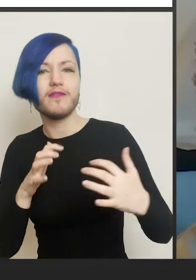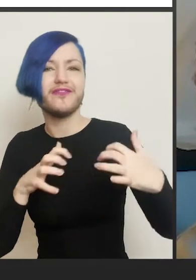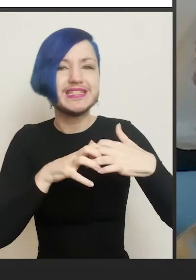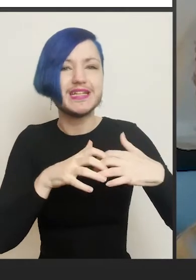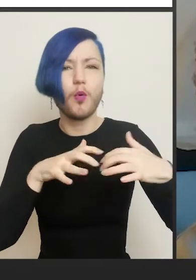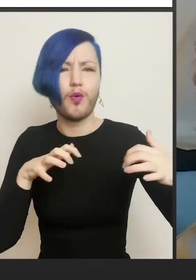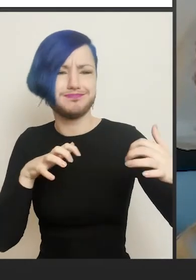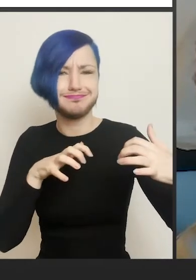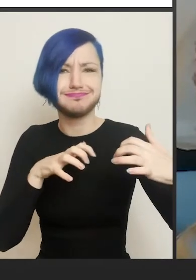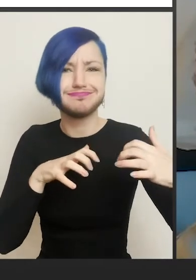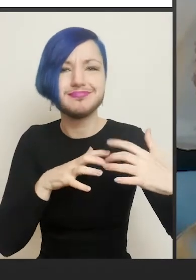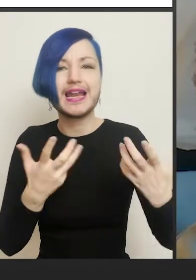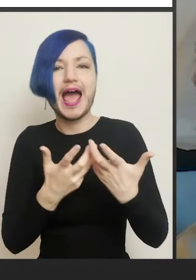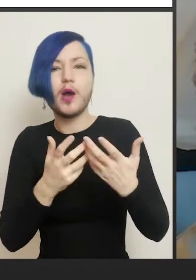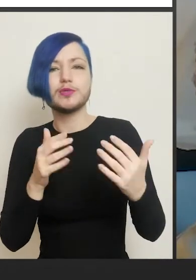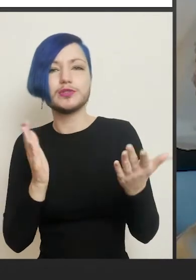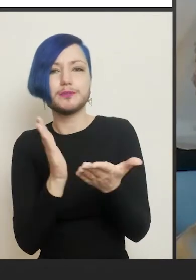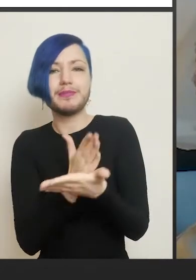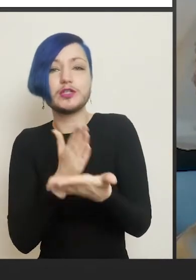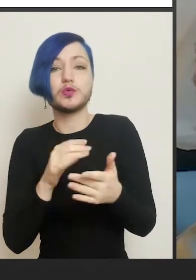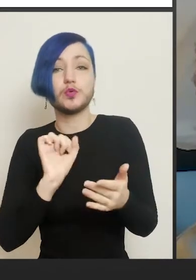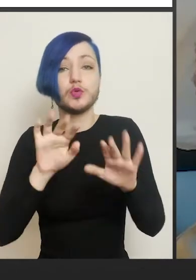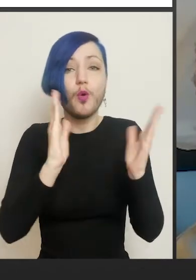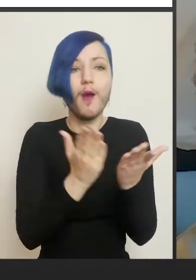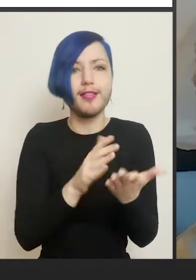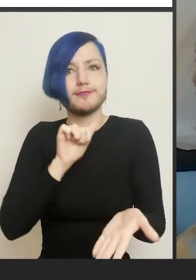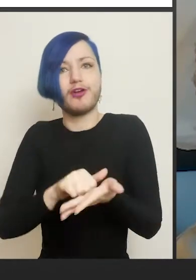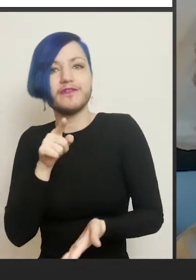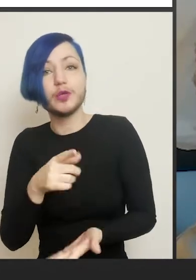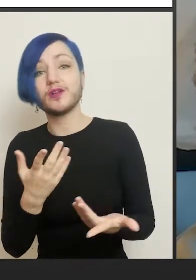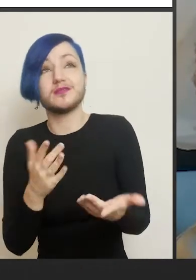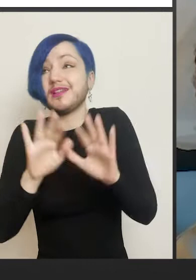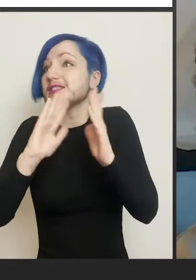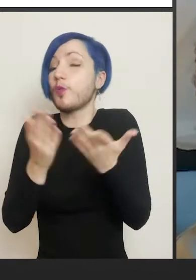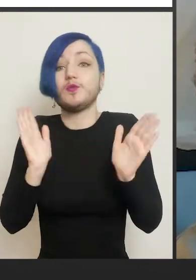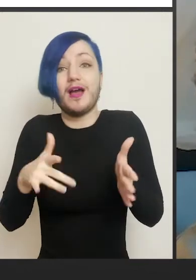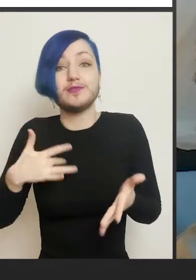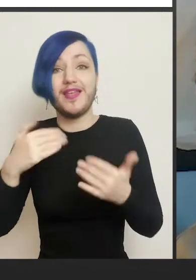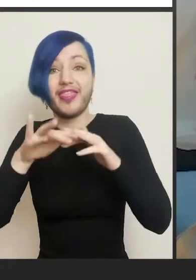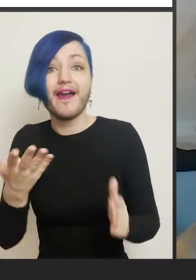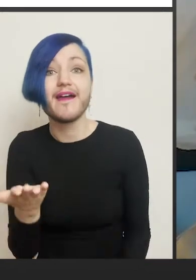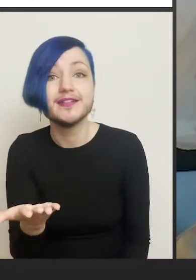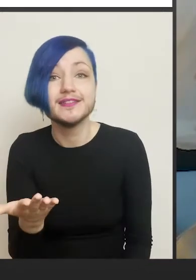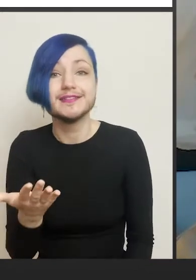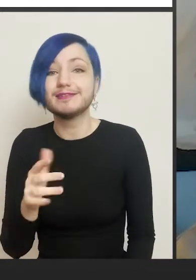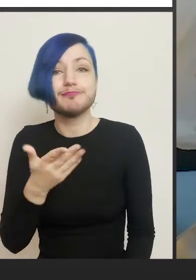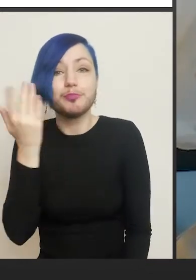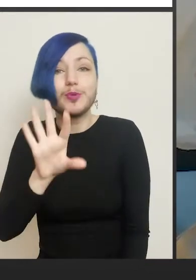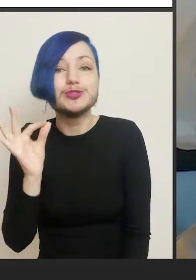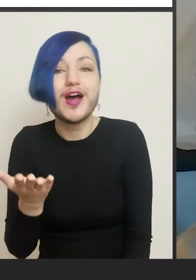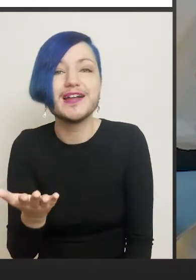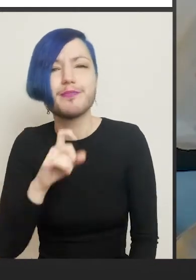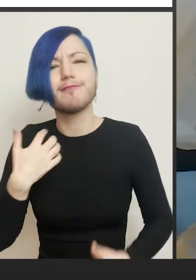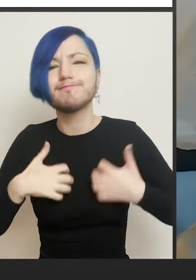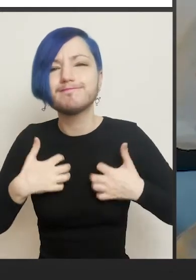trying to make the world that you live in work for you, because it is the world and you've got to go out there and be in that world. But